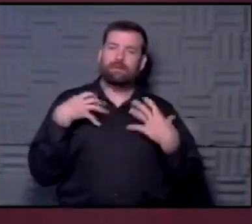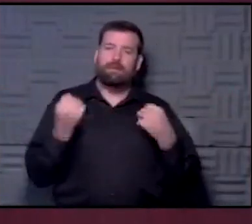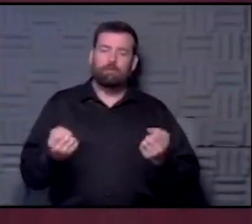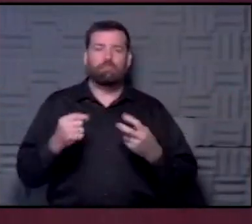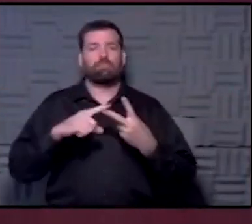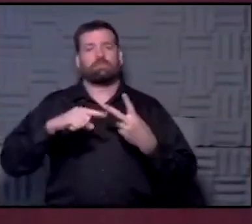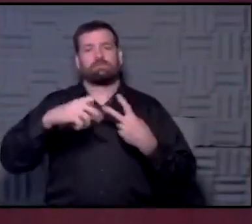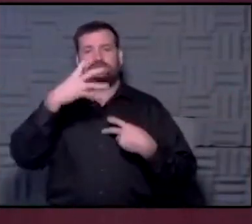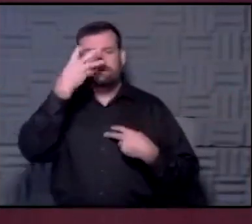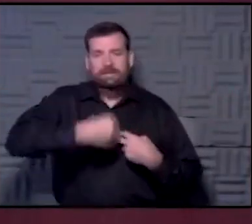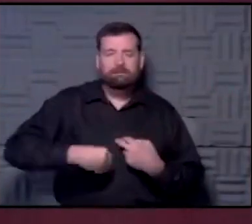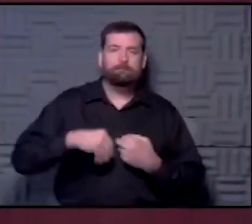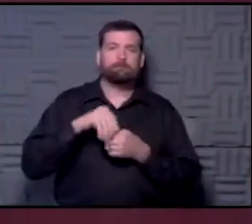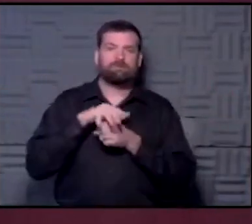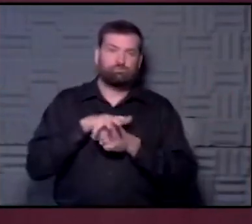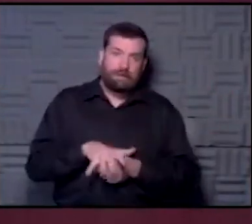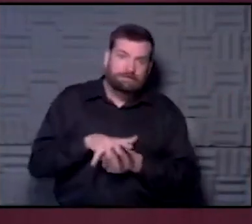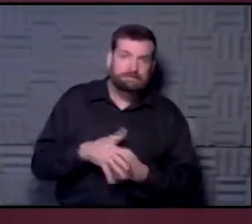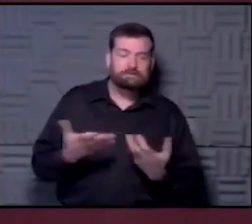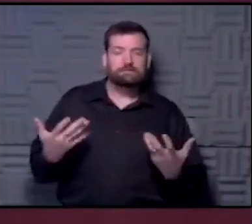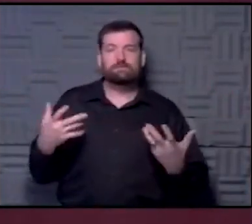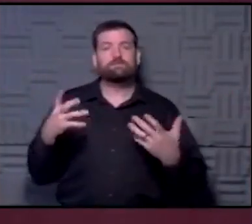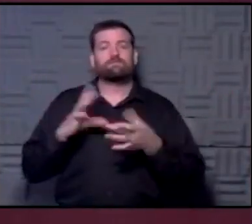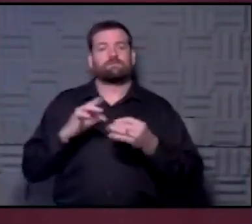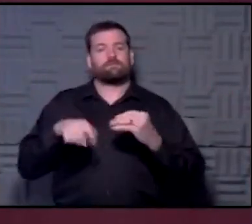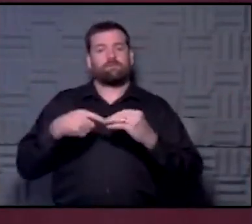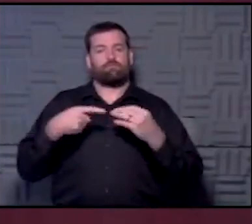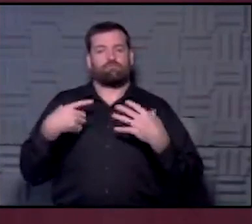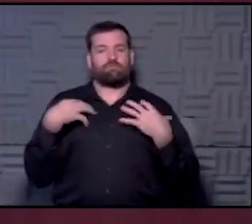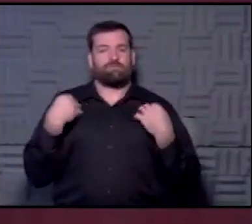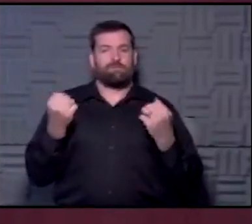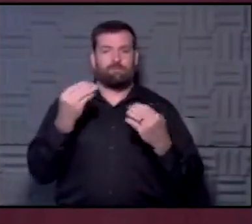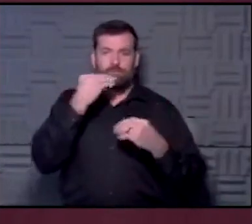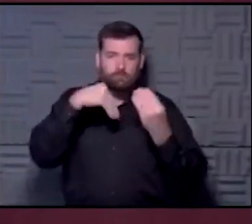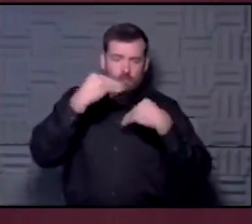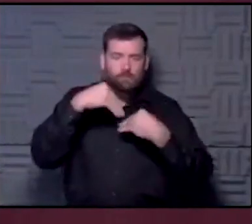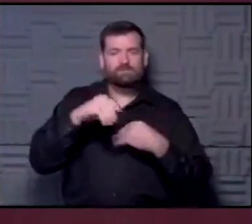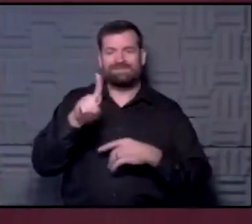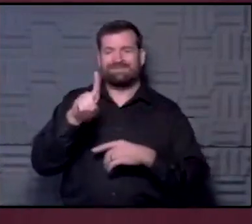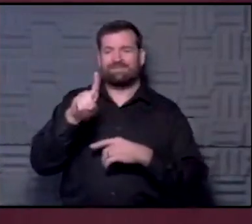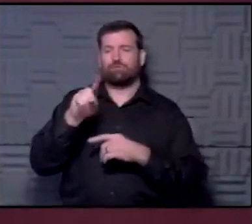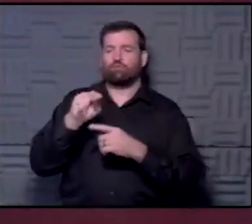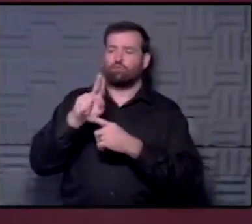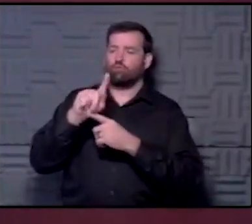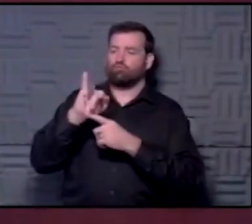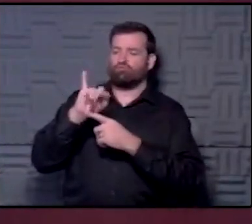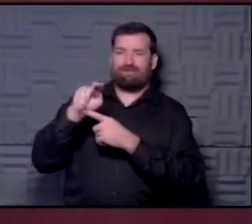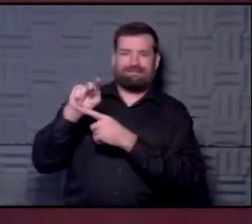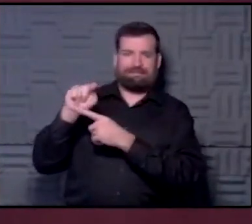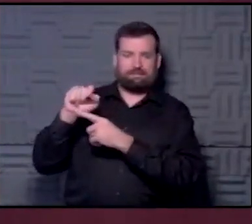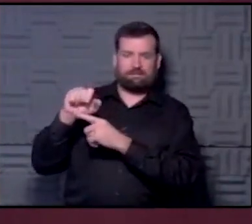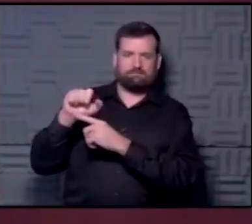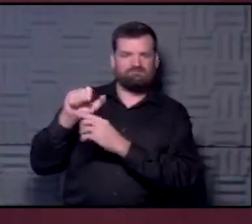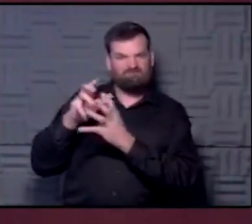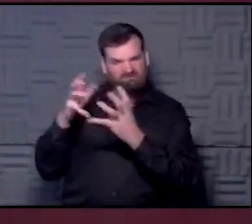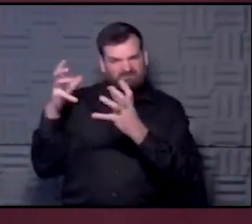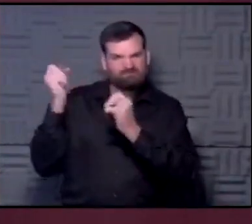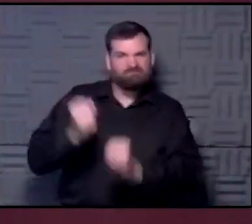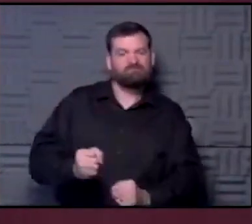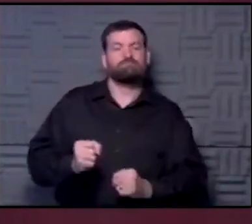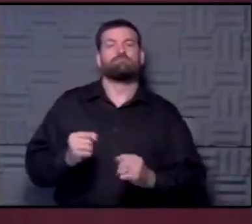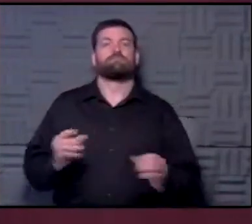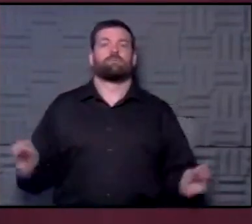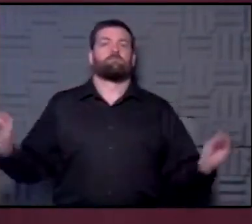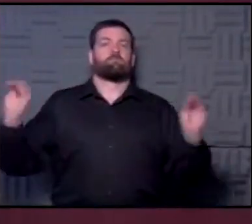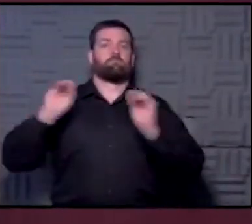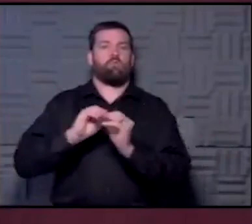sleep. When we think of general healthy foods, we think of nutrient-dense foods, so foods that have a higher